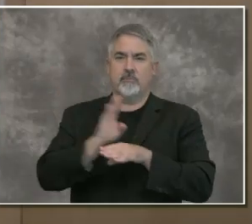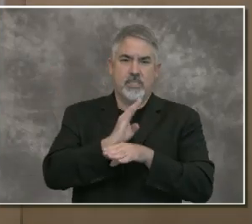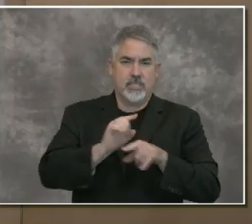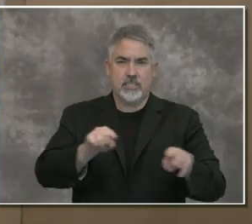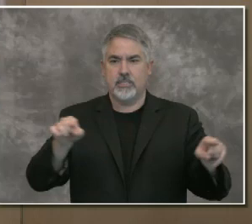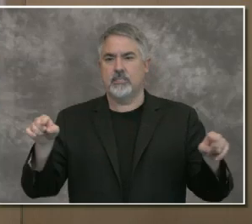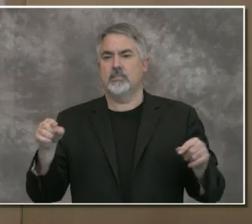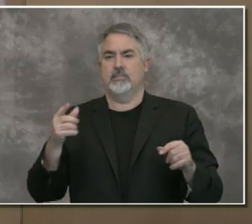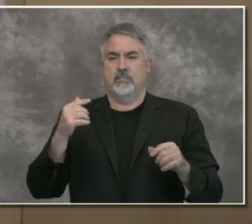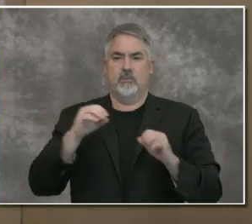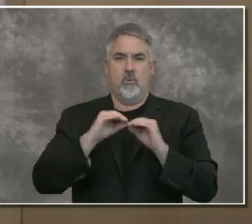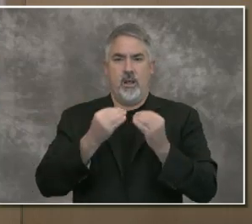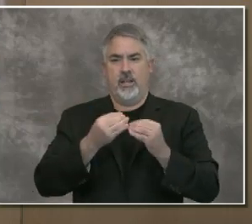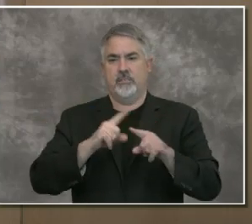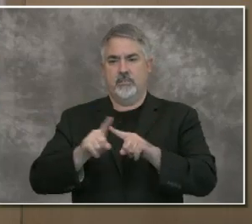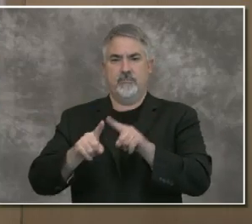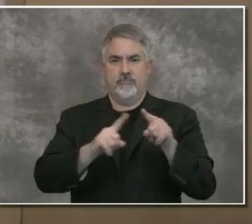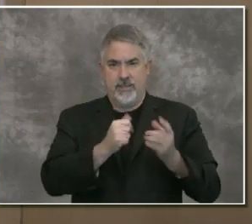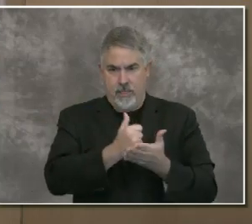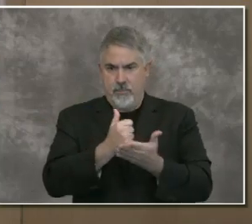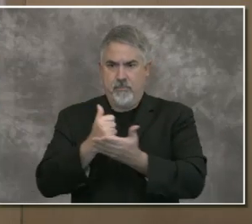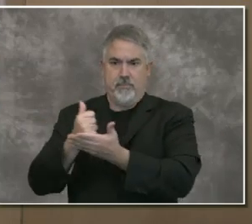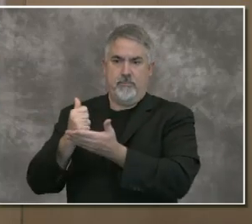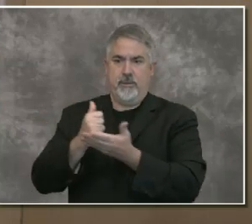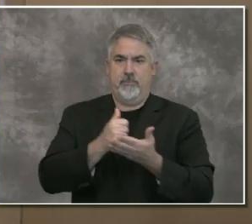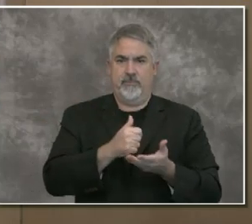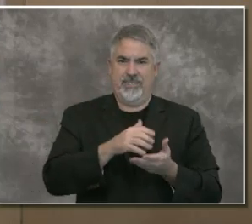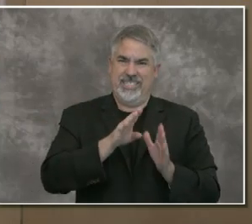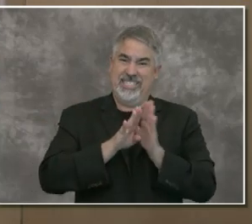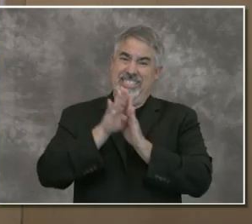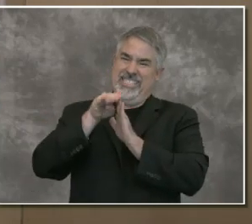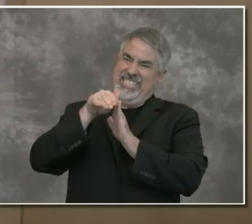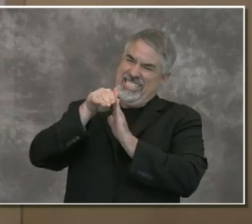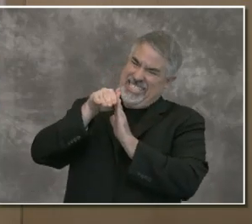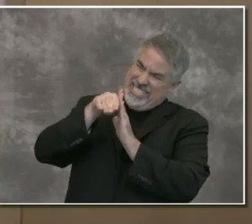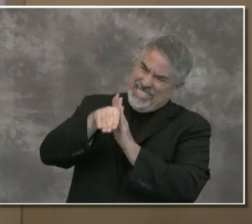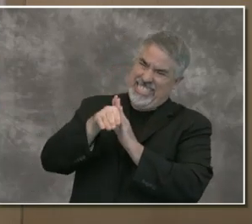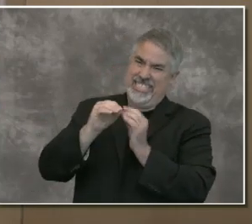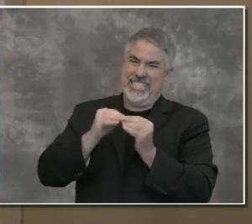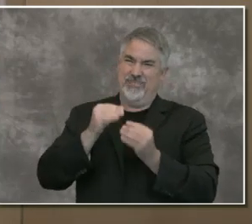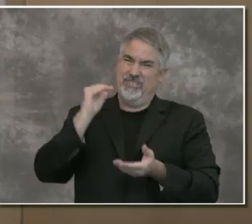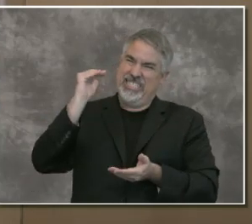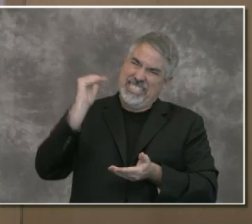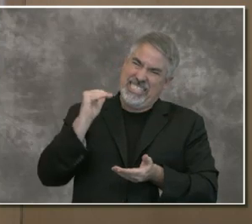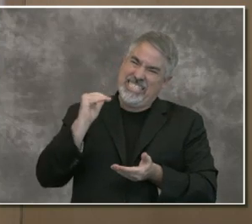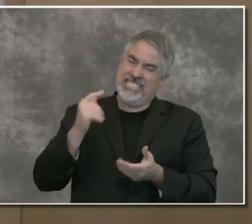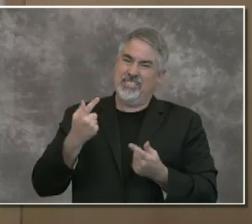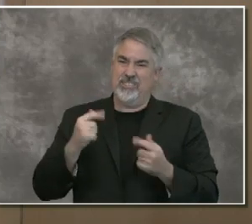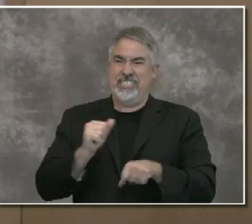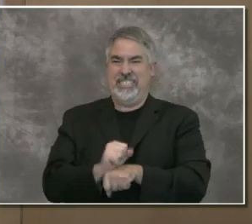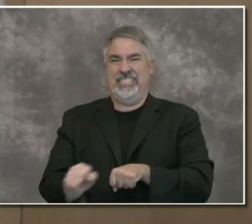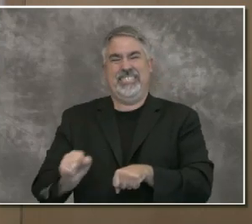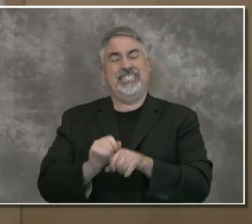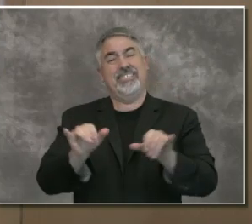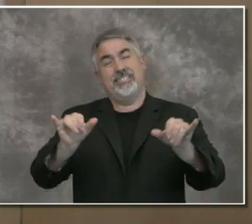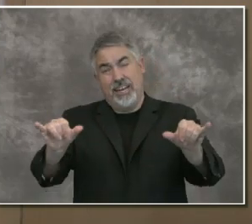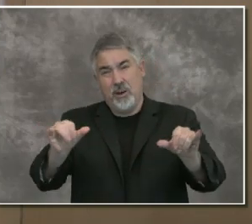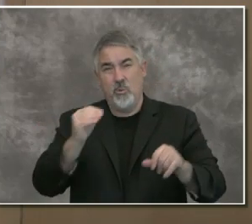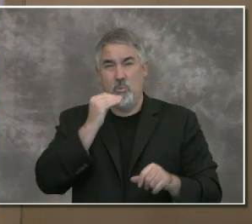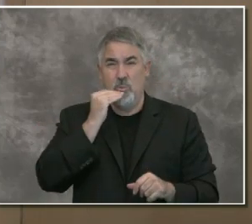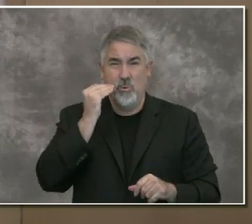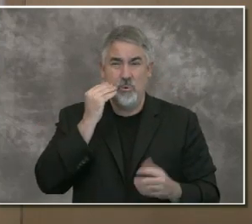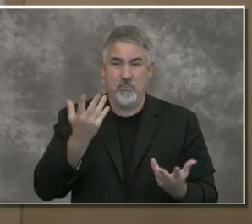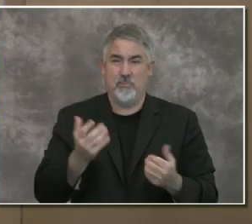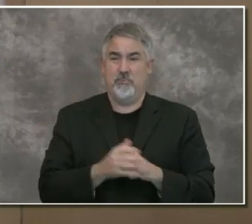Diego to flatten the curve. We are asking you to stay the course, stay home, and when you leave your